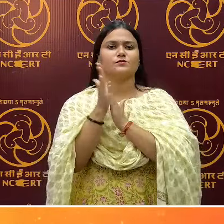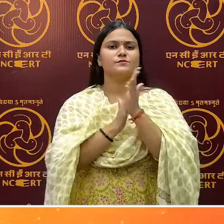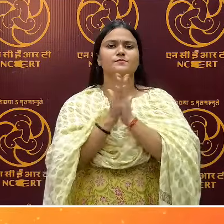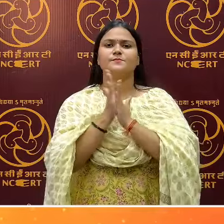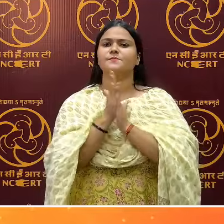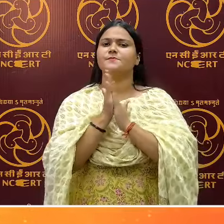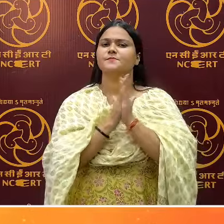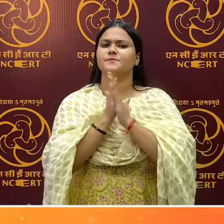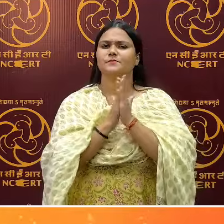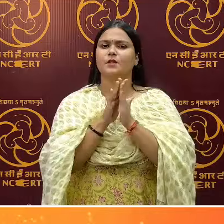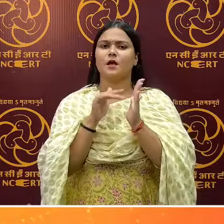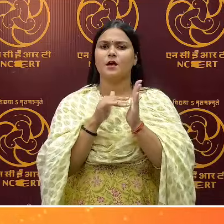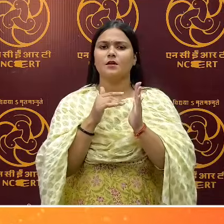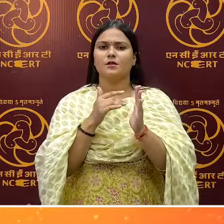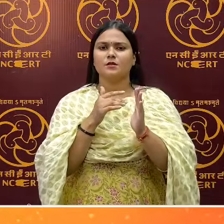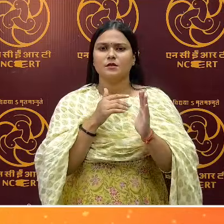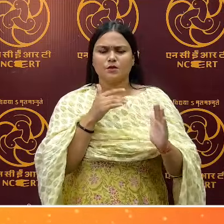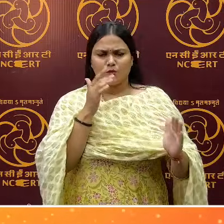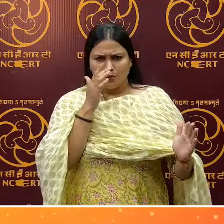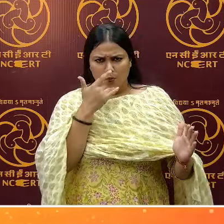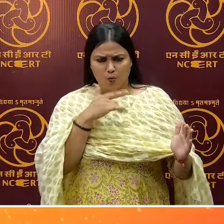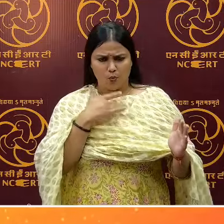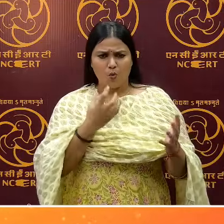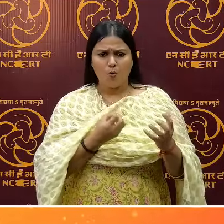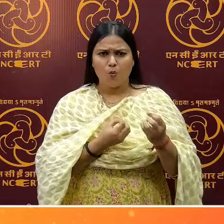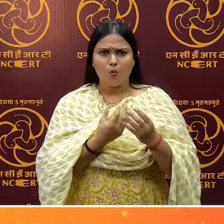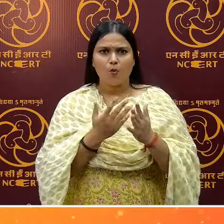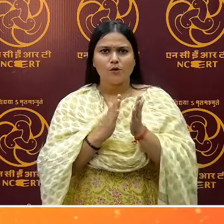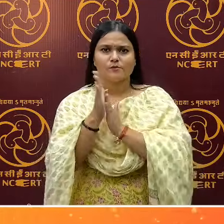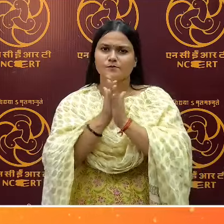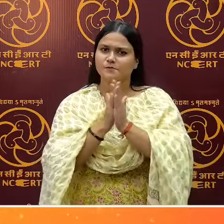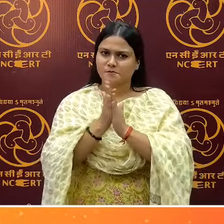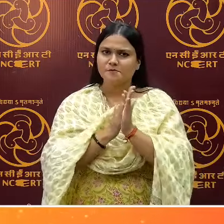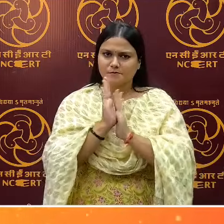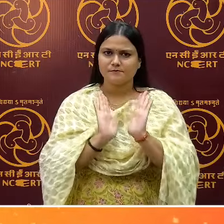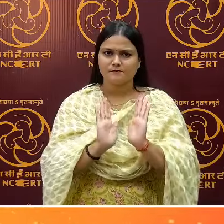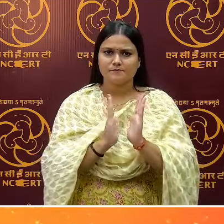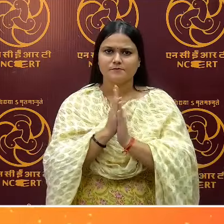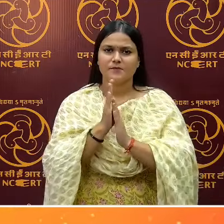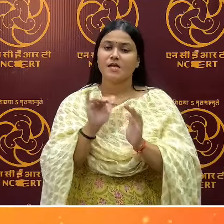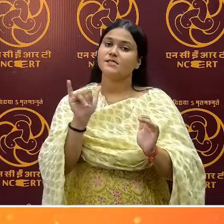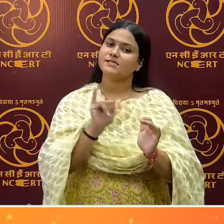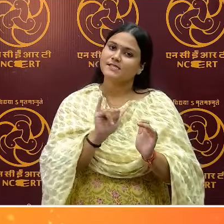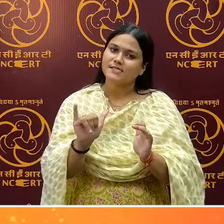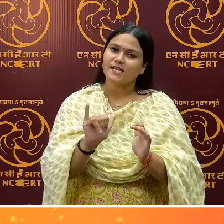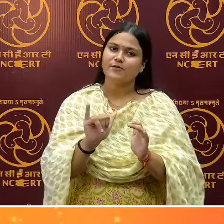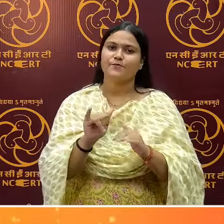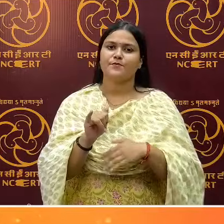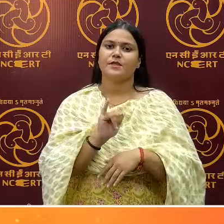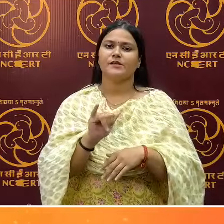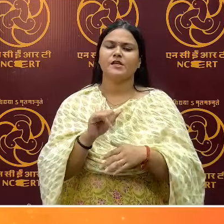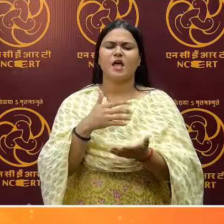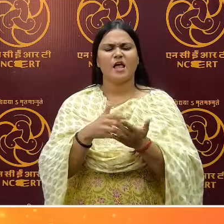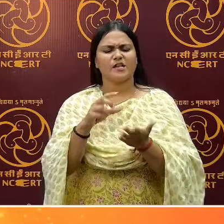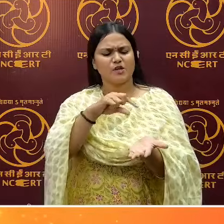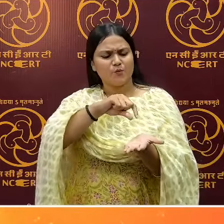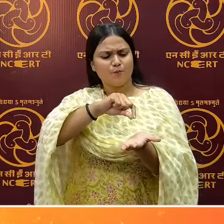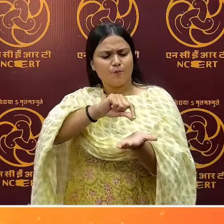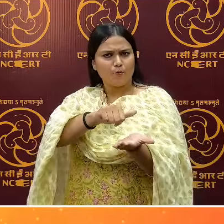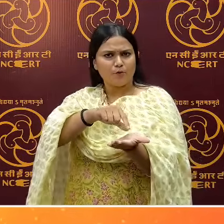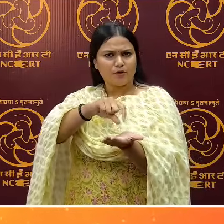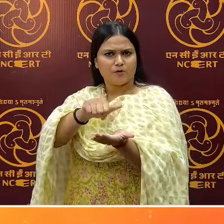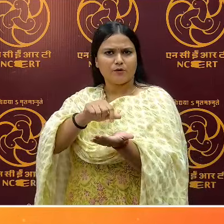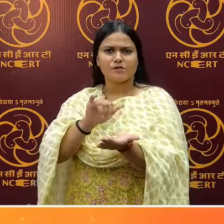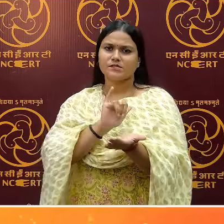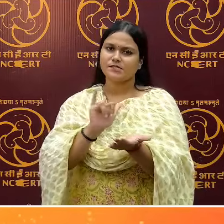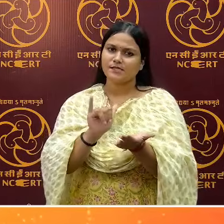So there is some heat generated. Yes. And same thing is happening when the when we use any spinner and we are trying to rotate